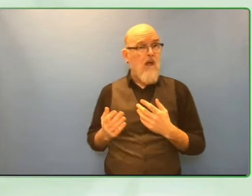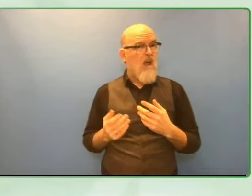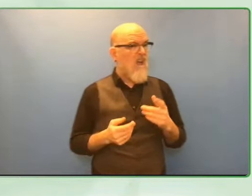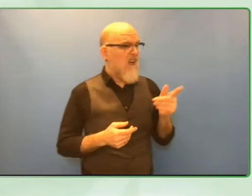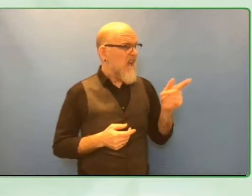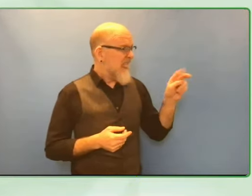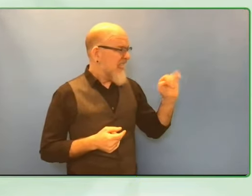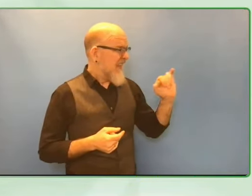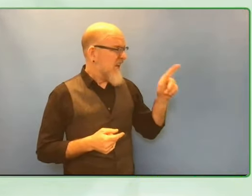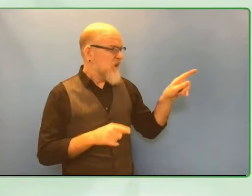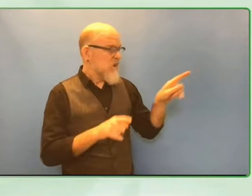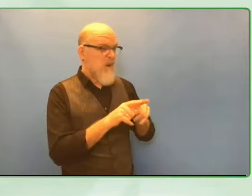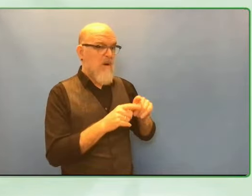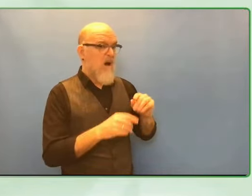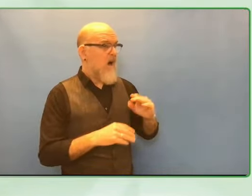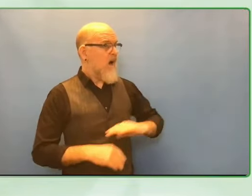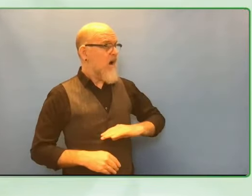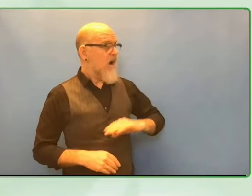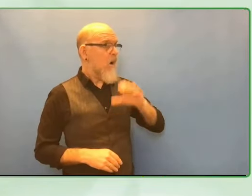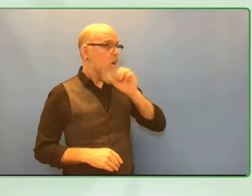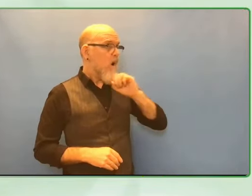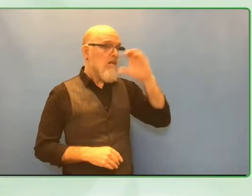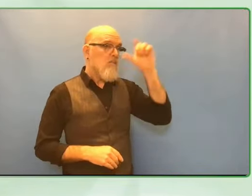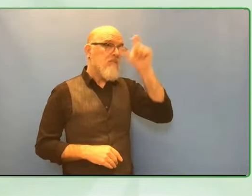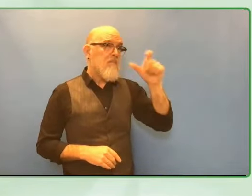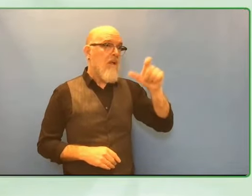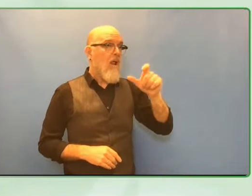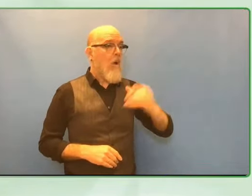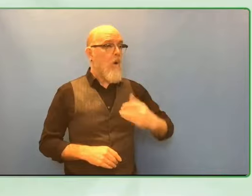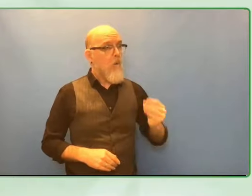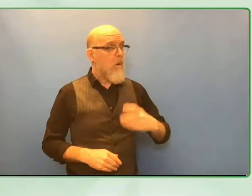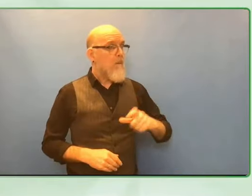We're looking for all ages and all genders.